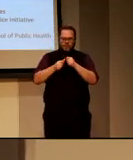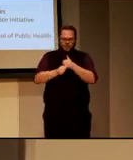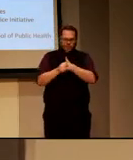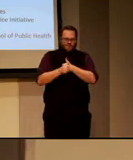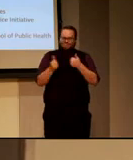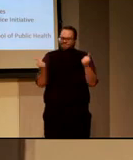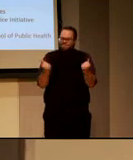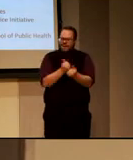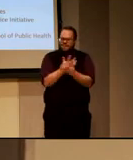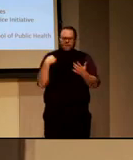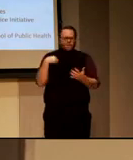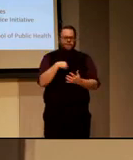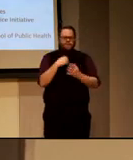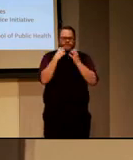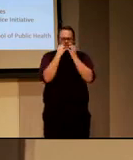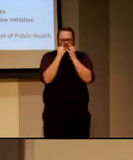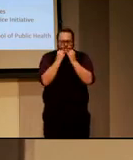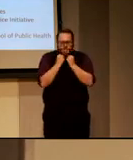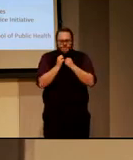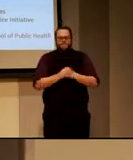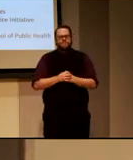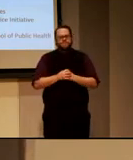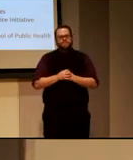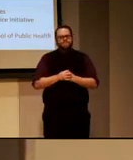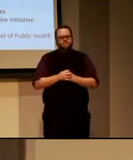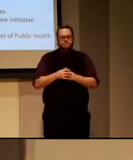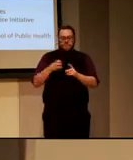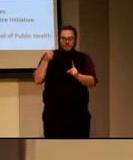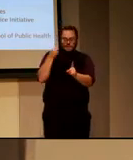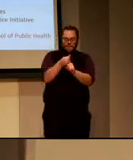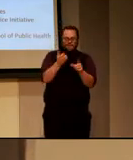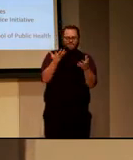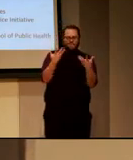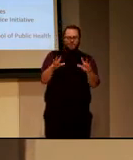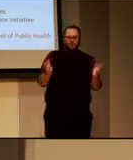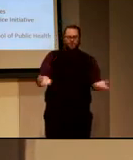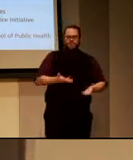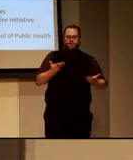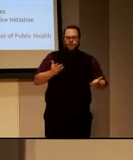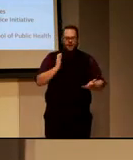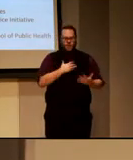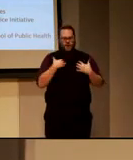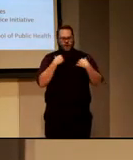we care about. Its impacts are already here,